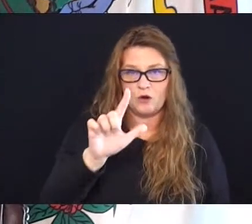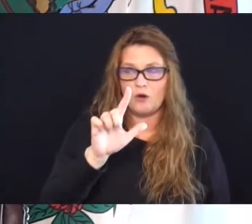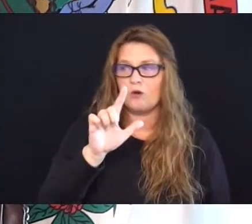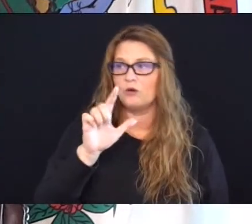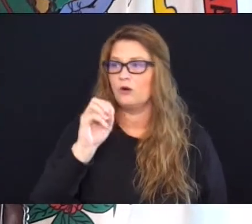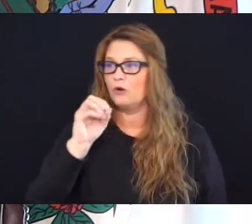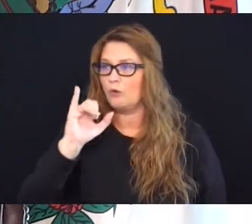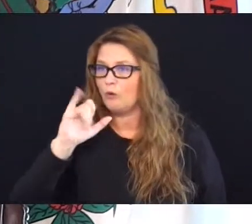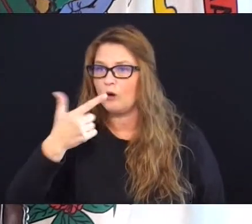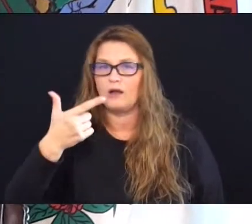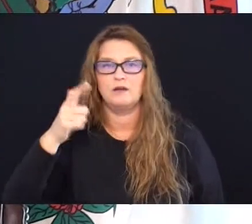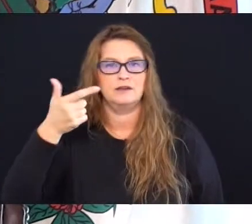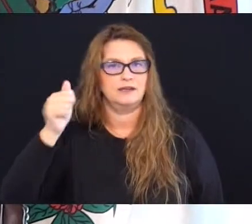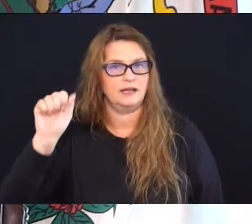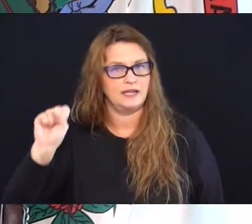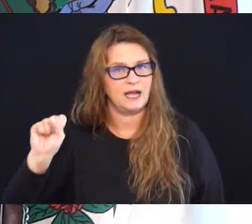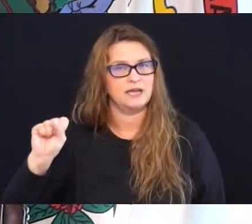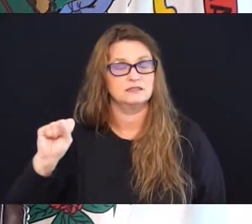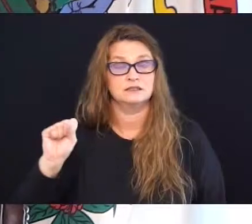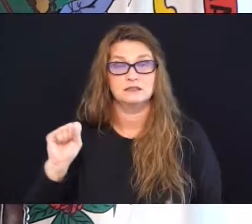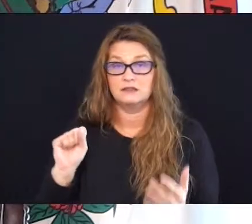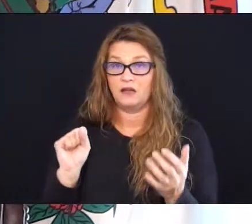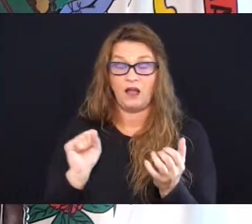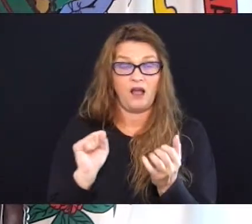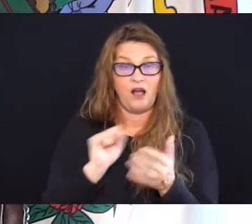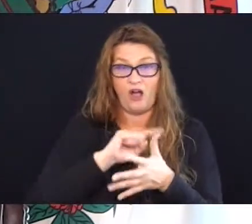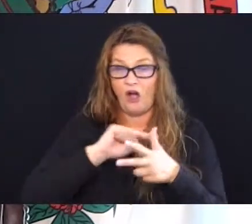and oil standpoint, is doing